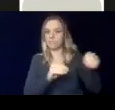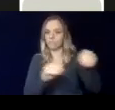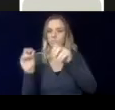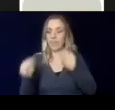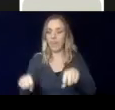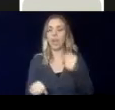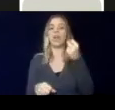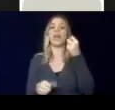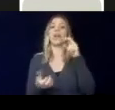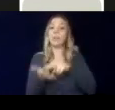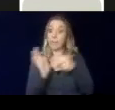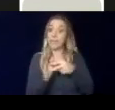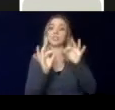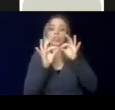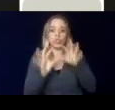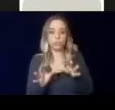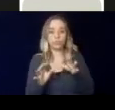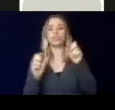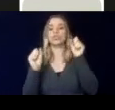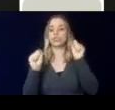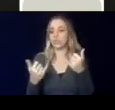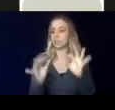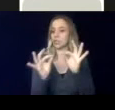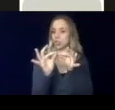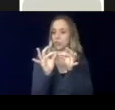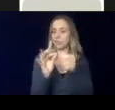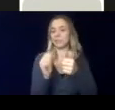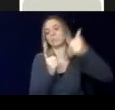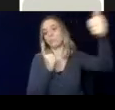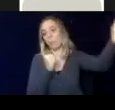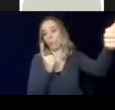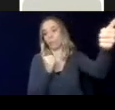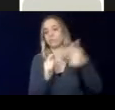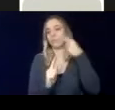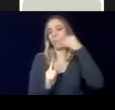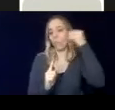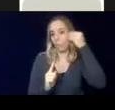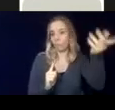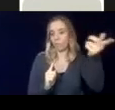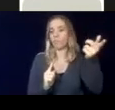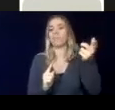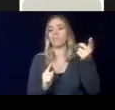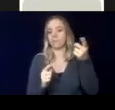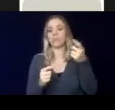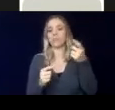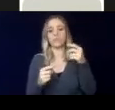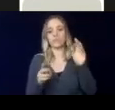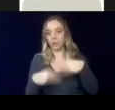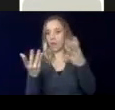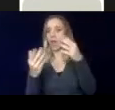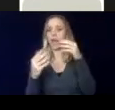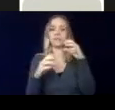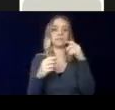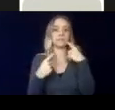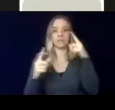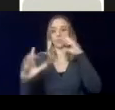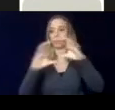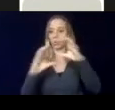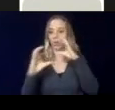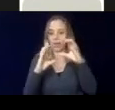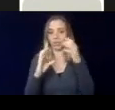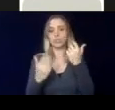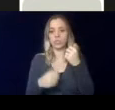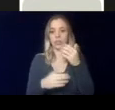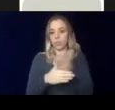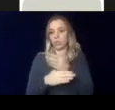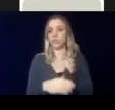interpret, but remotely from outside to allow accessible communication to take place between the